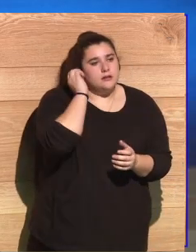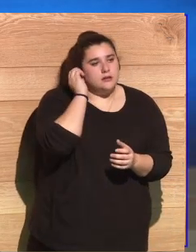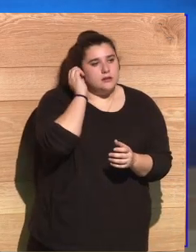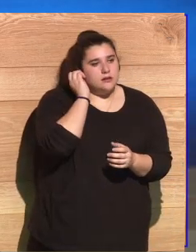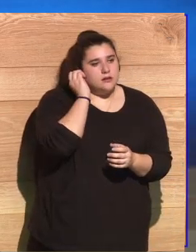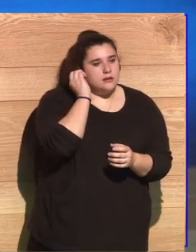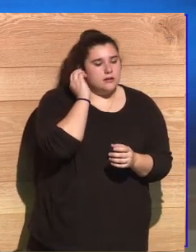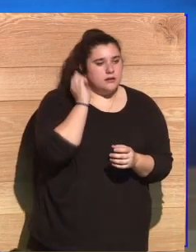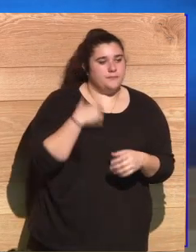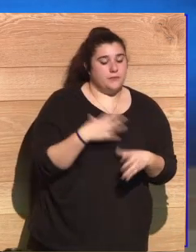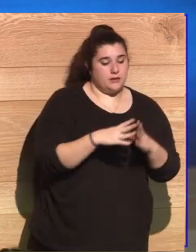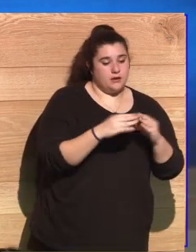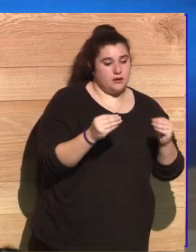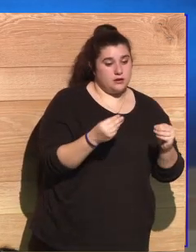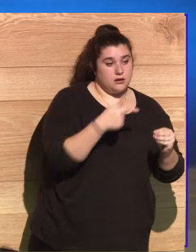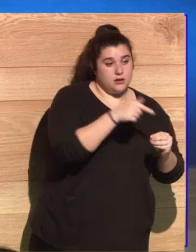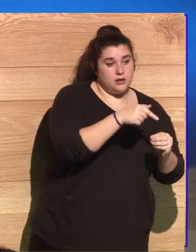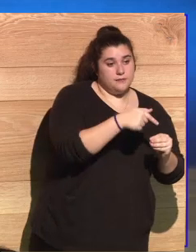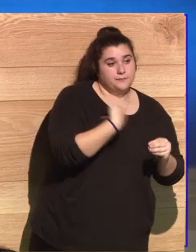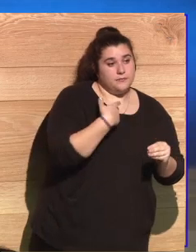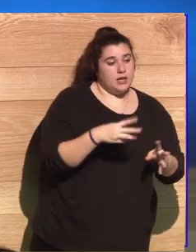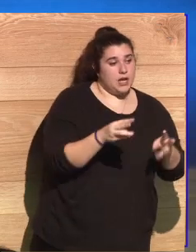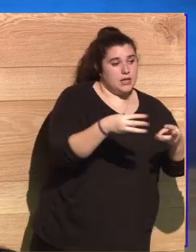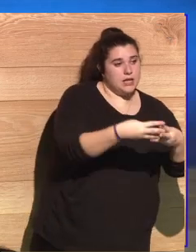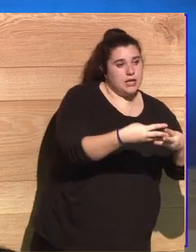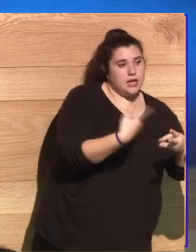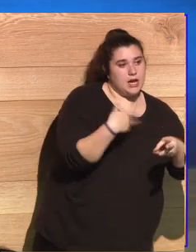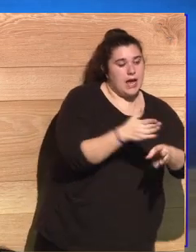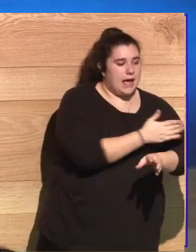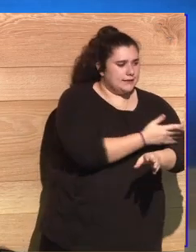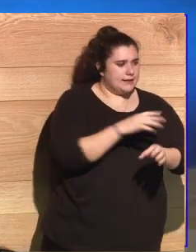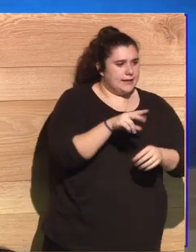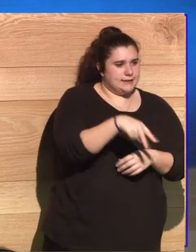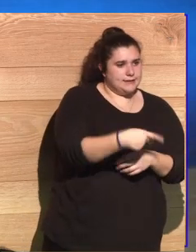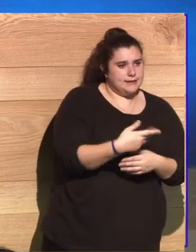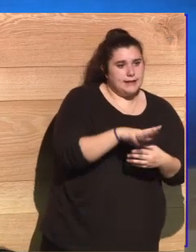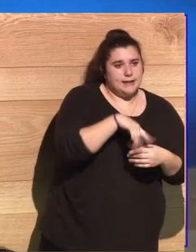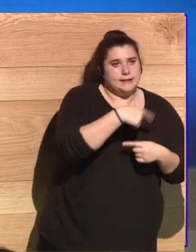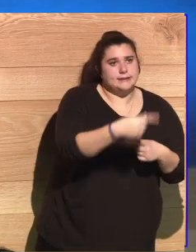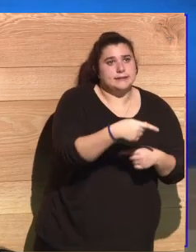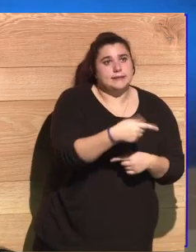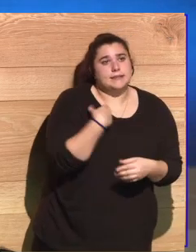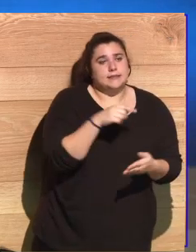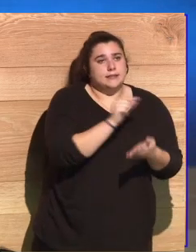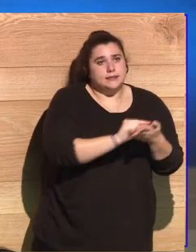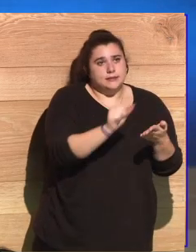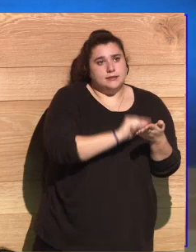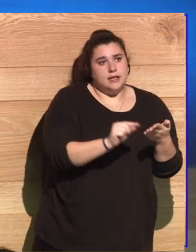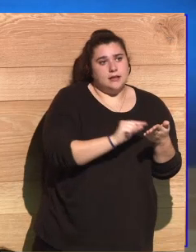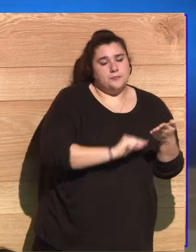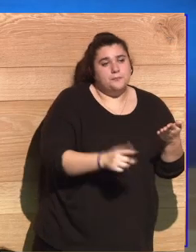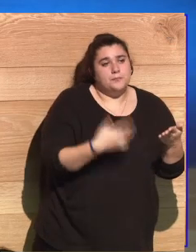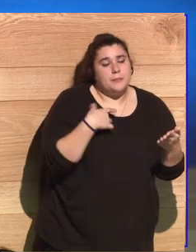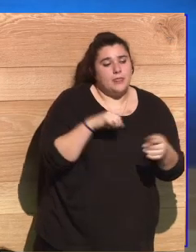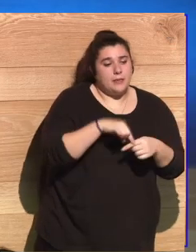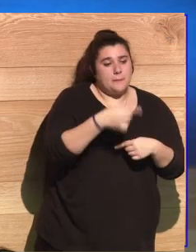had access to the internet, which I'd never had before. So I was able to write a chapter at a time and email it to my friend Jerry,